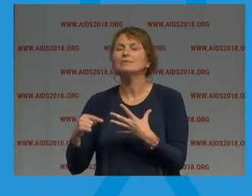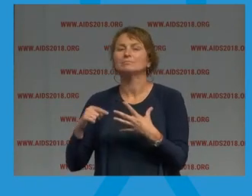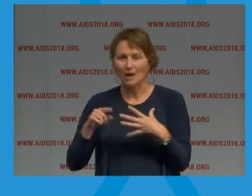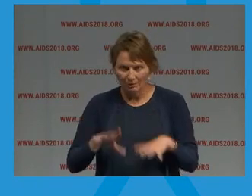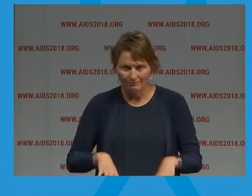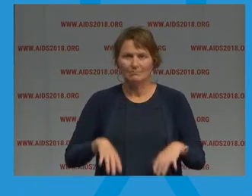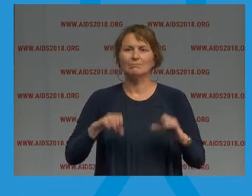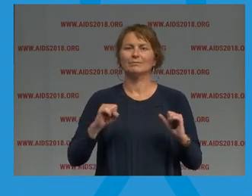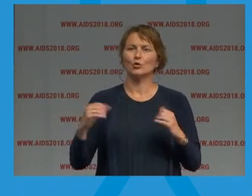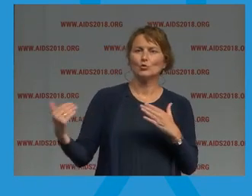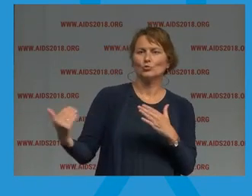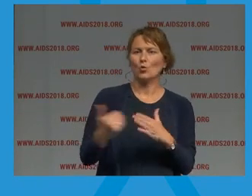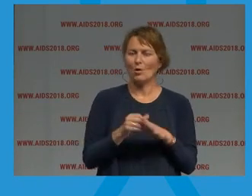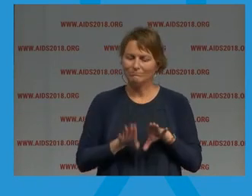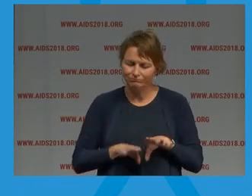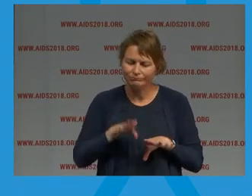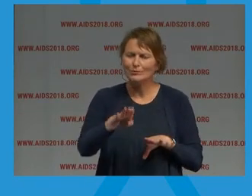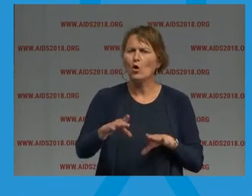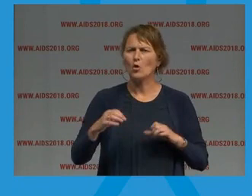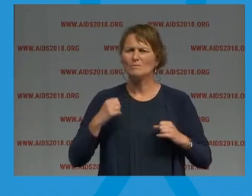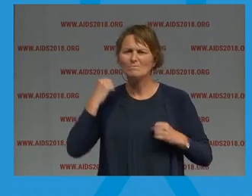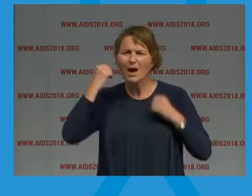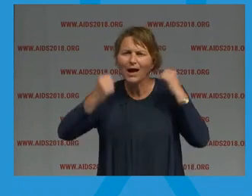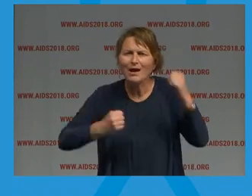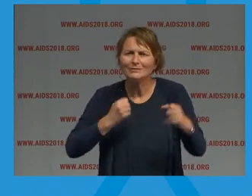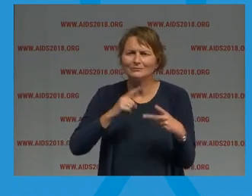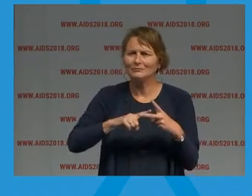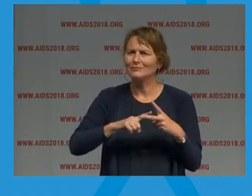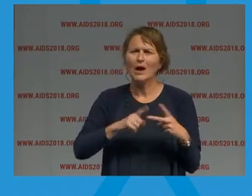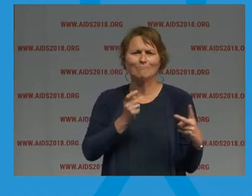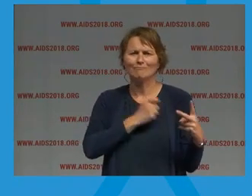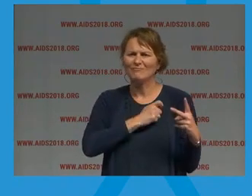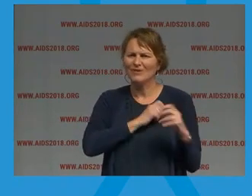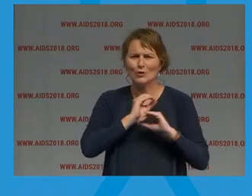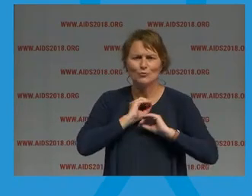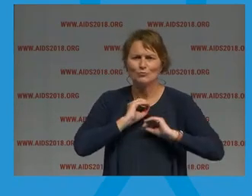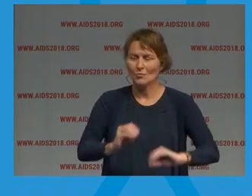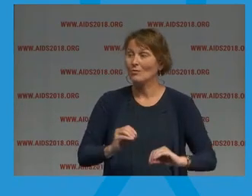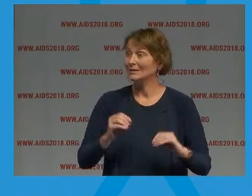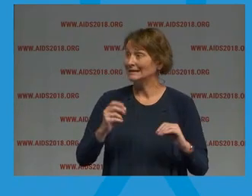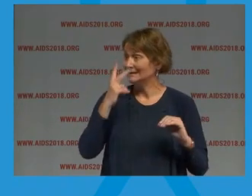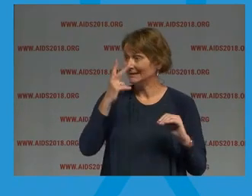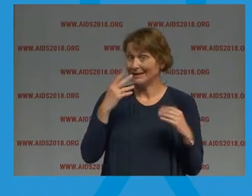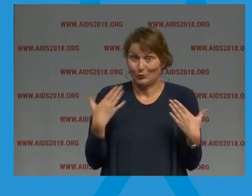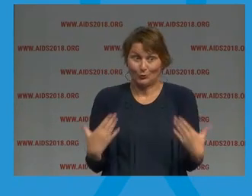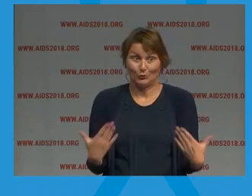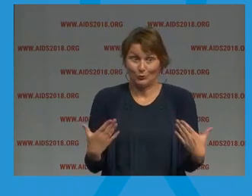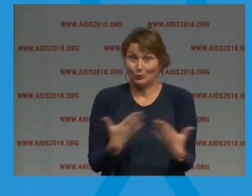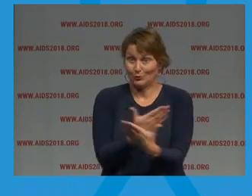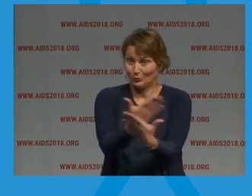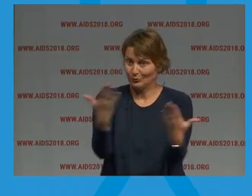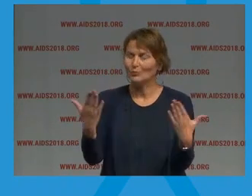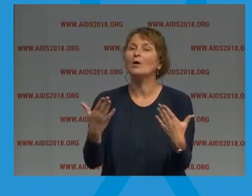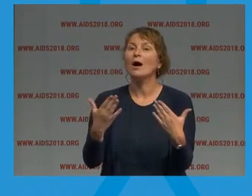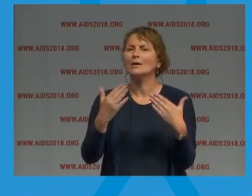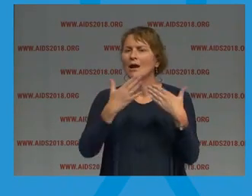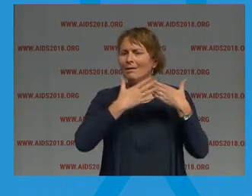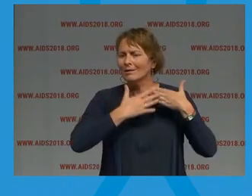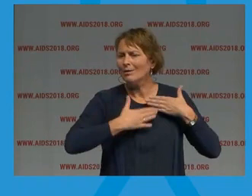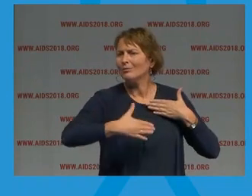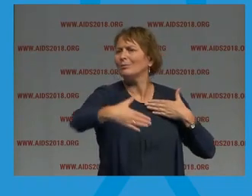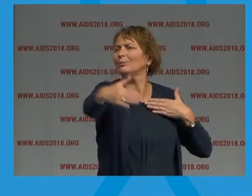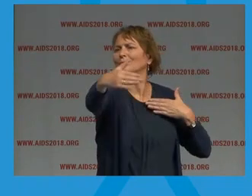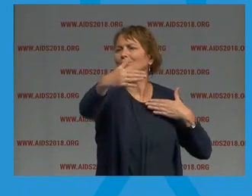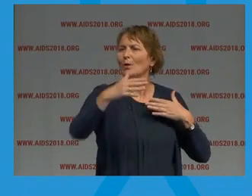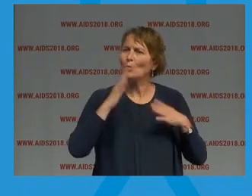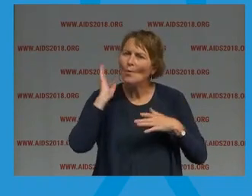her activism and her fearlessness. I think what we see here today is just continuation, and I'd like